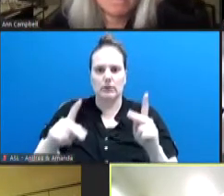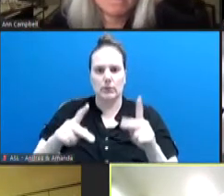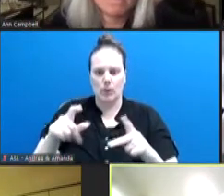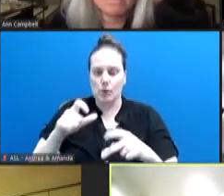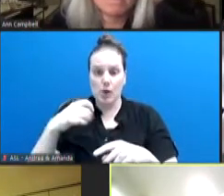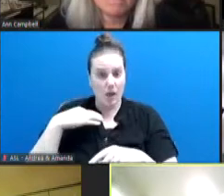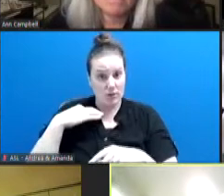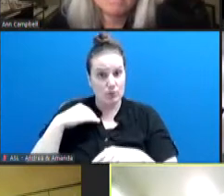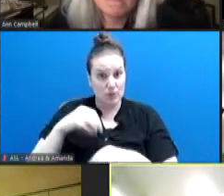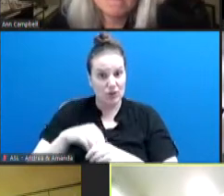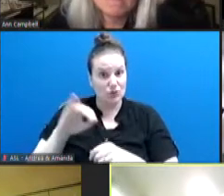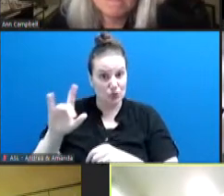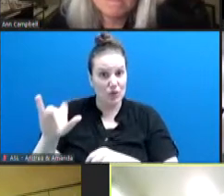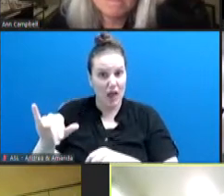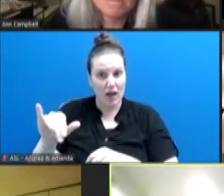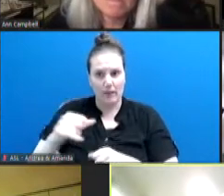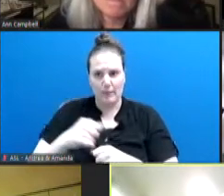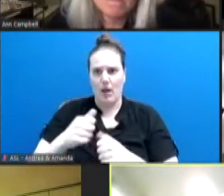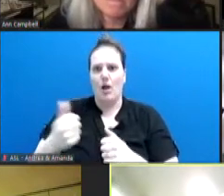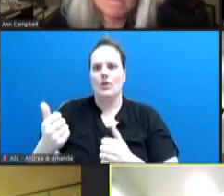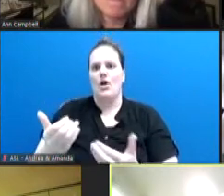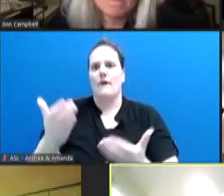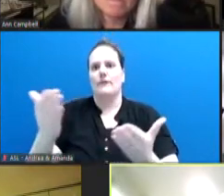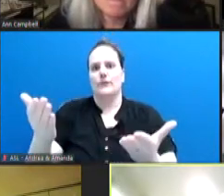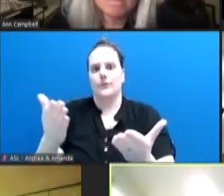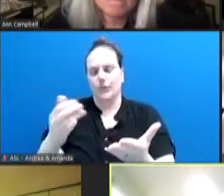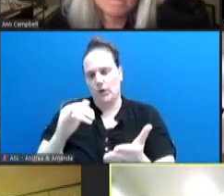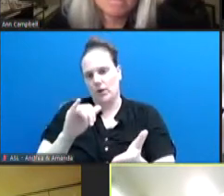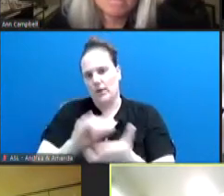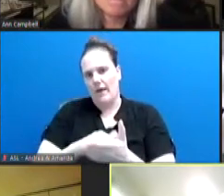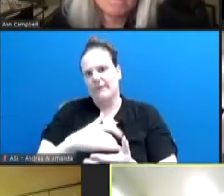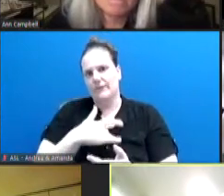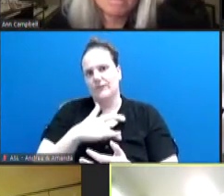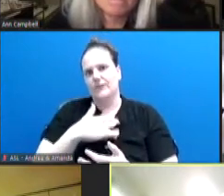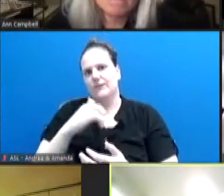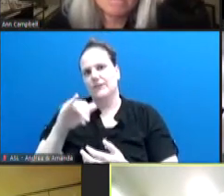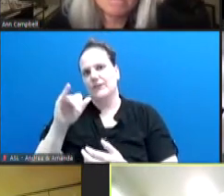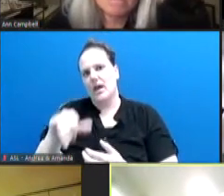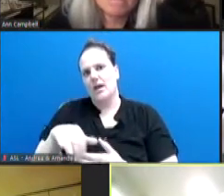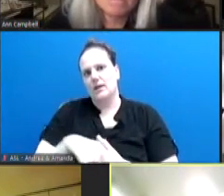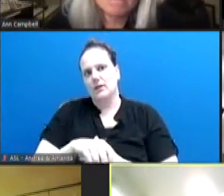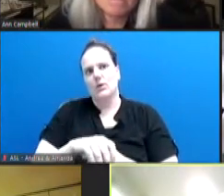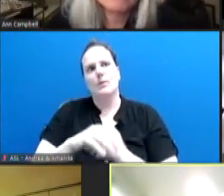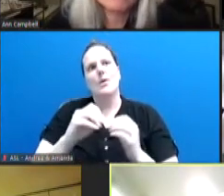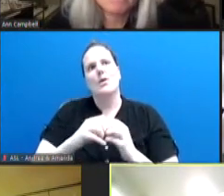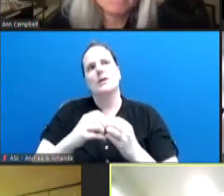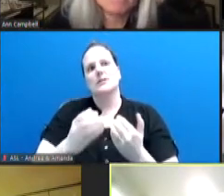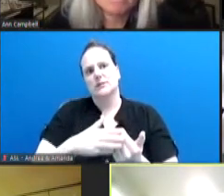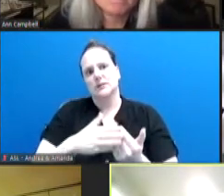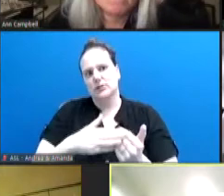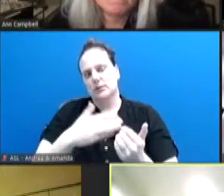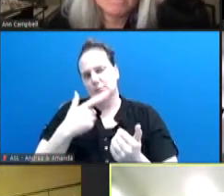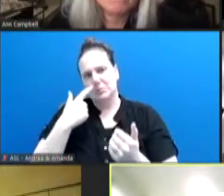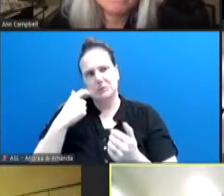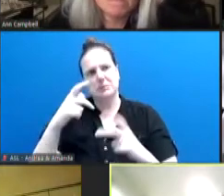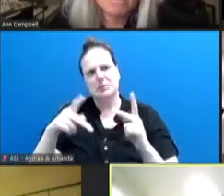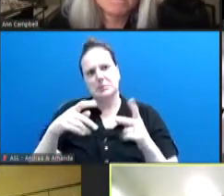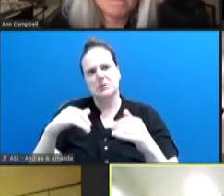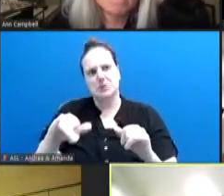July, and we're gonna make another offer. And that one I feel will be a little bit easier because those folks are still